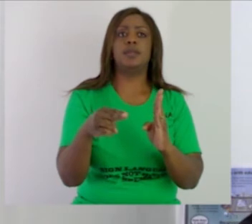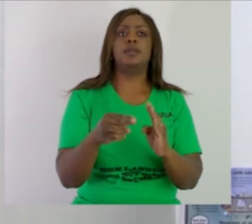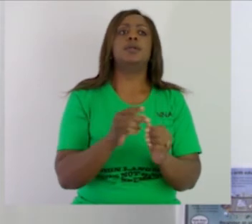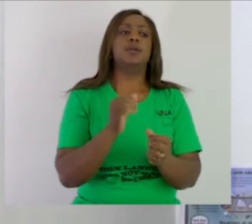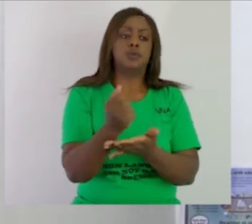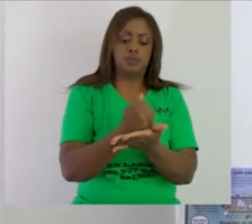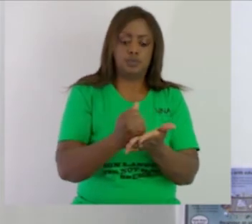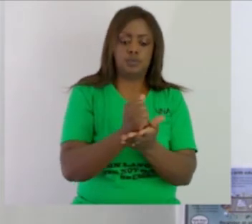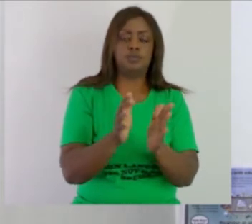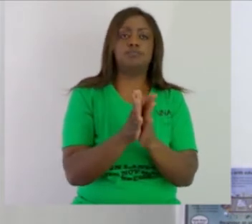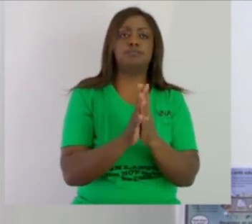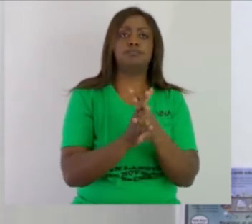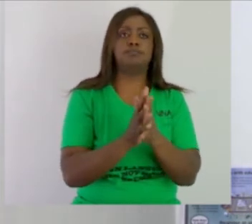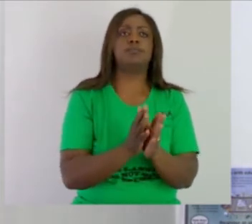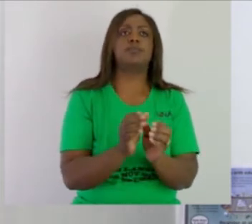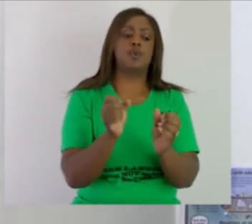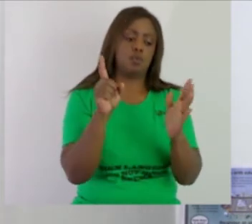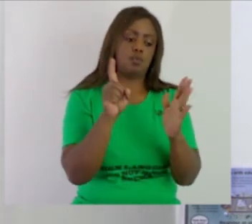hands.